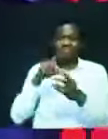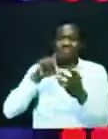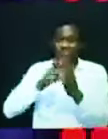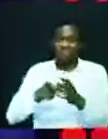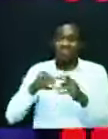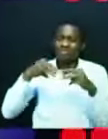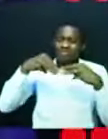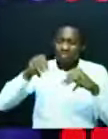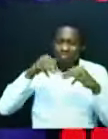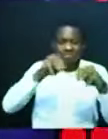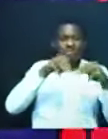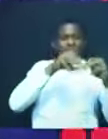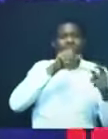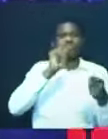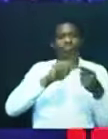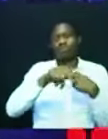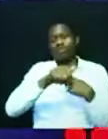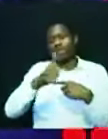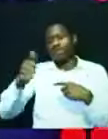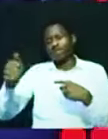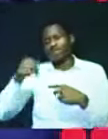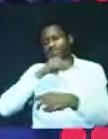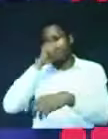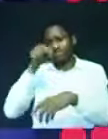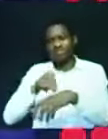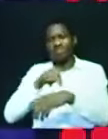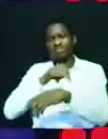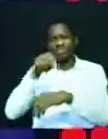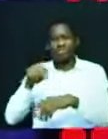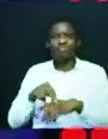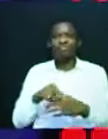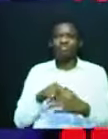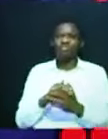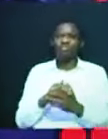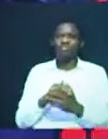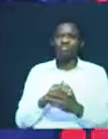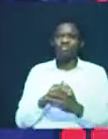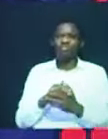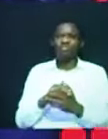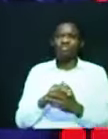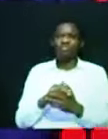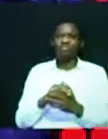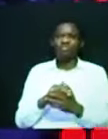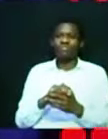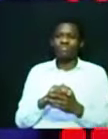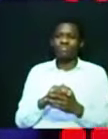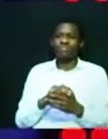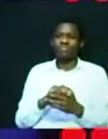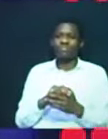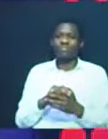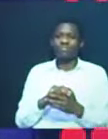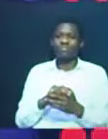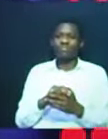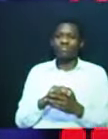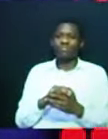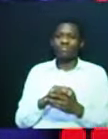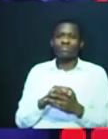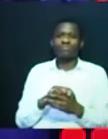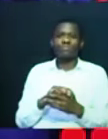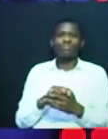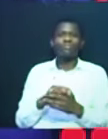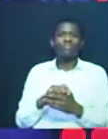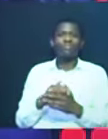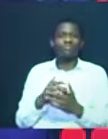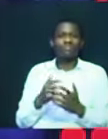ohwe eyimu du ensona osene wode ntia sie na ma ne bo ye nyetebena ahansia ne aponkon so a